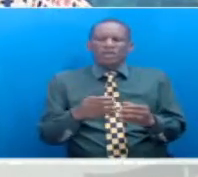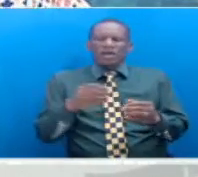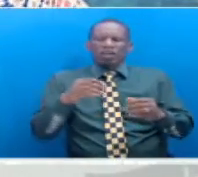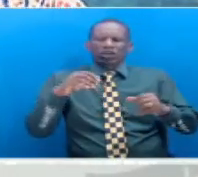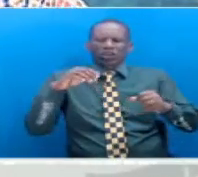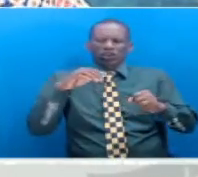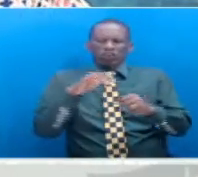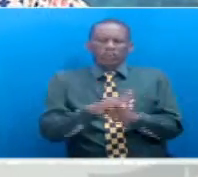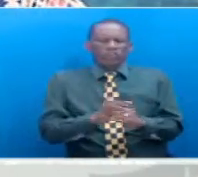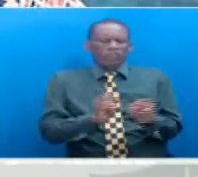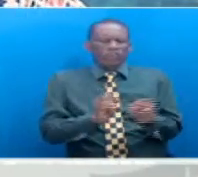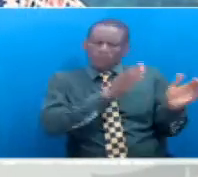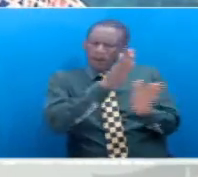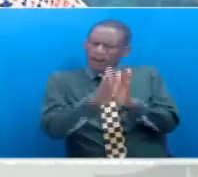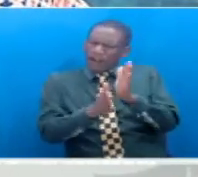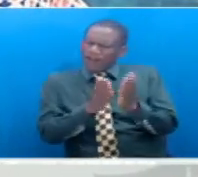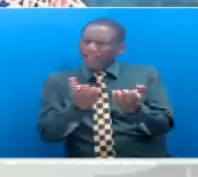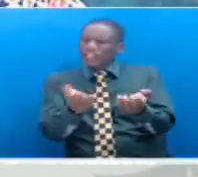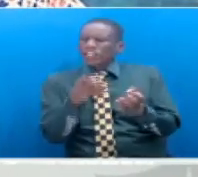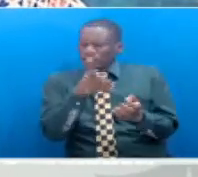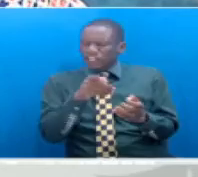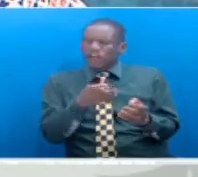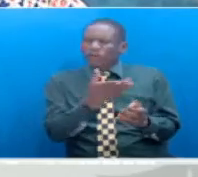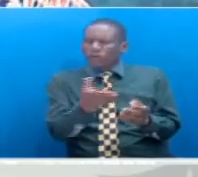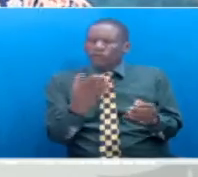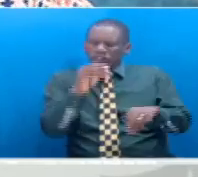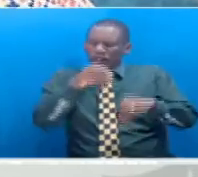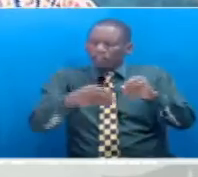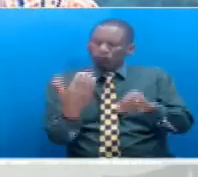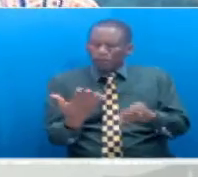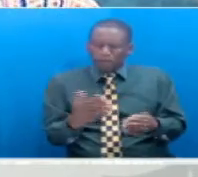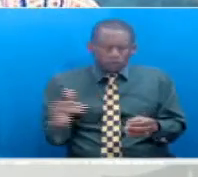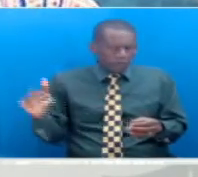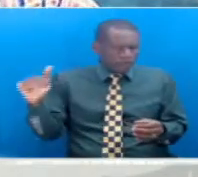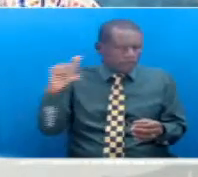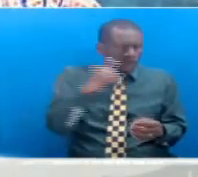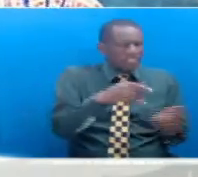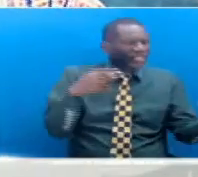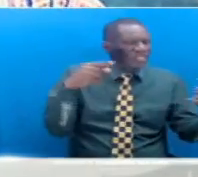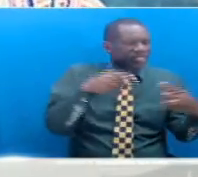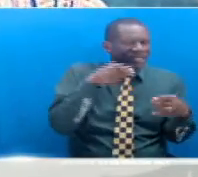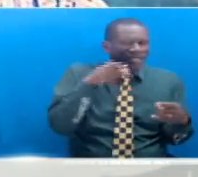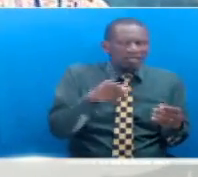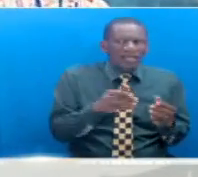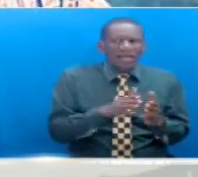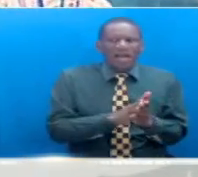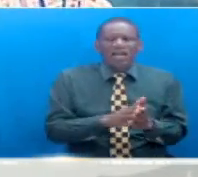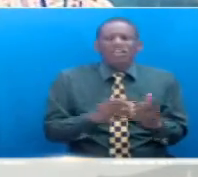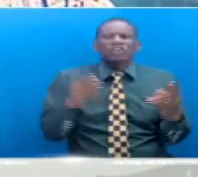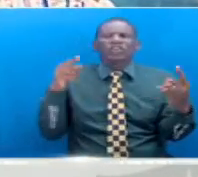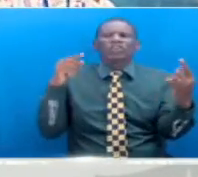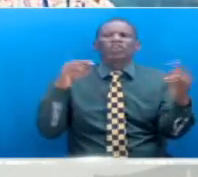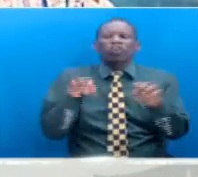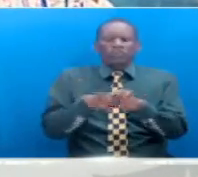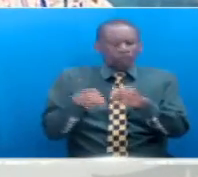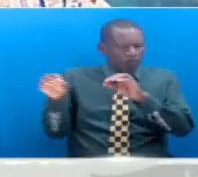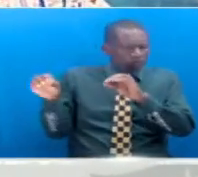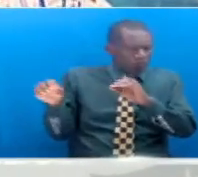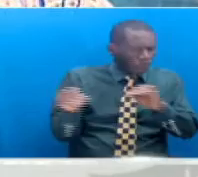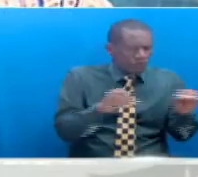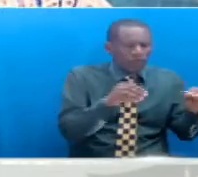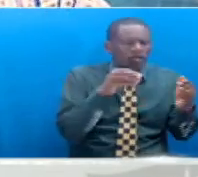huge logistical arrangement for them to be brought up to here, up to the 47